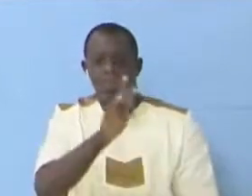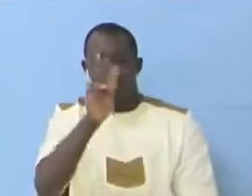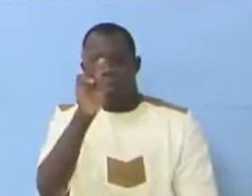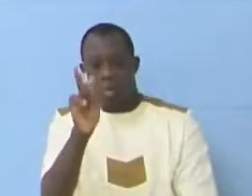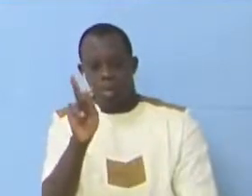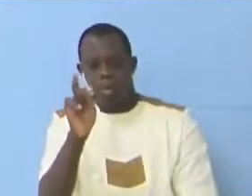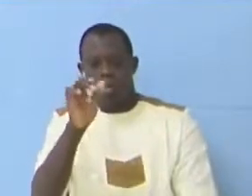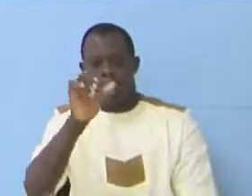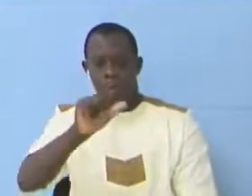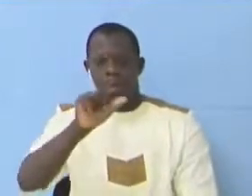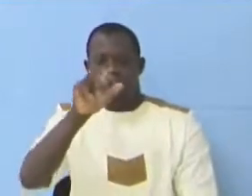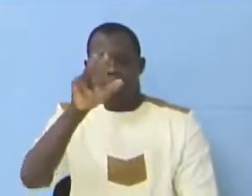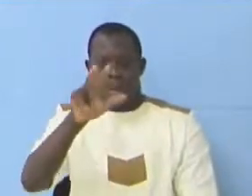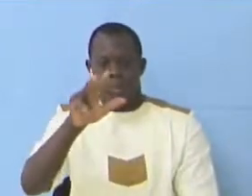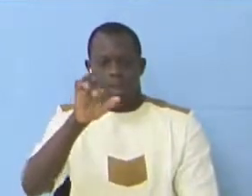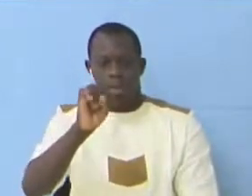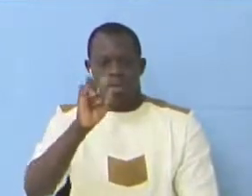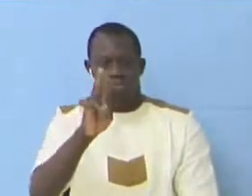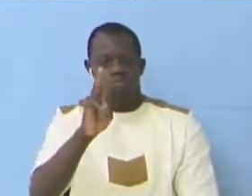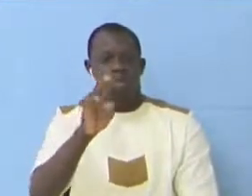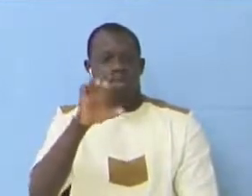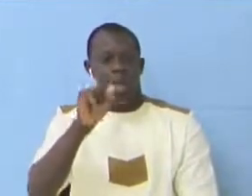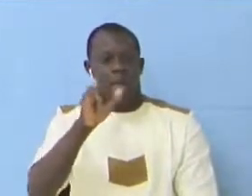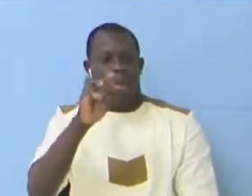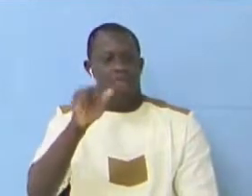ADC. By